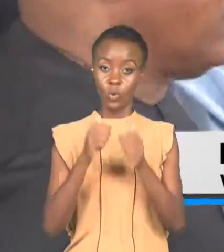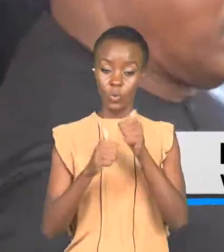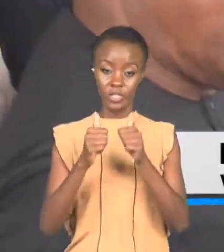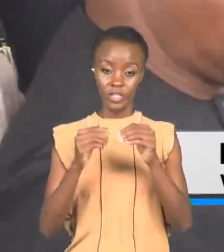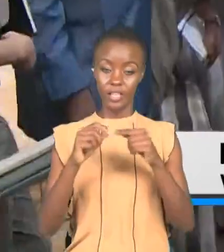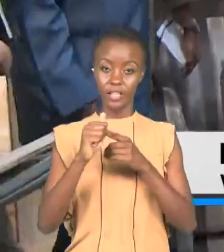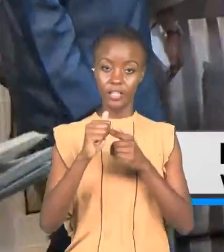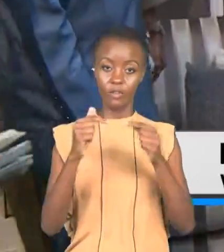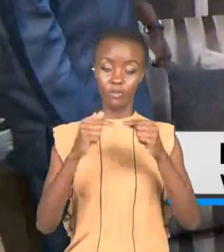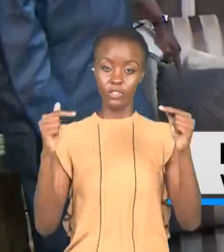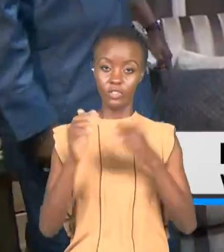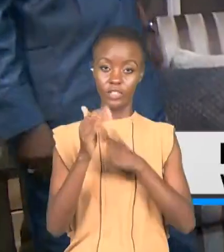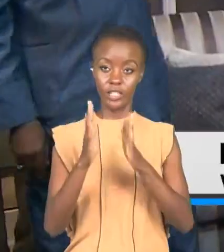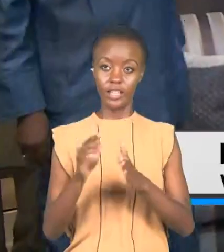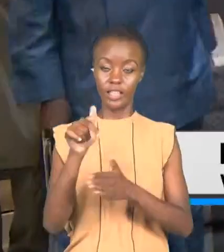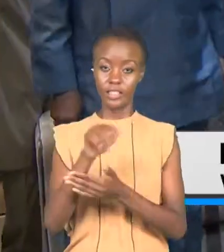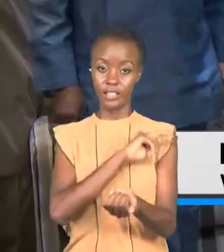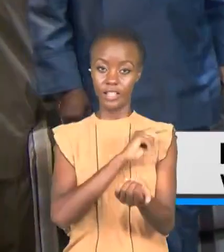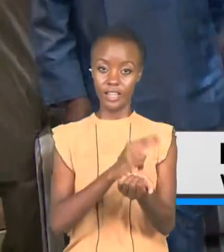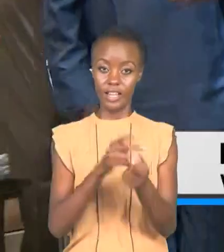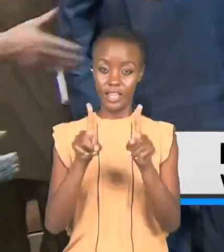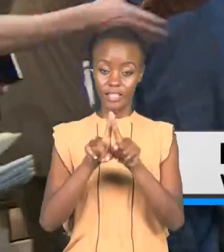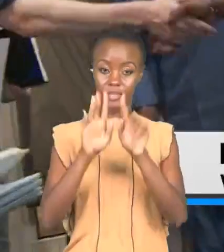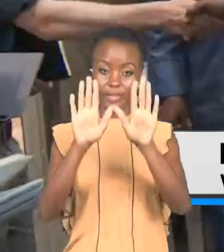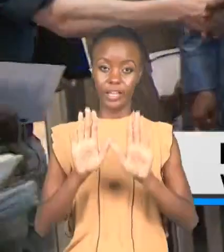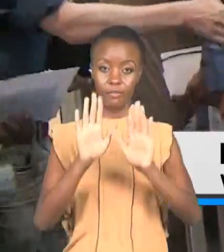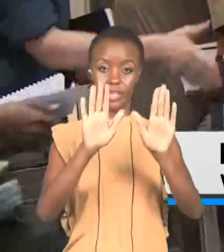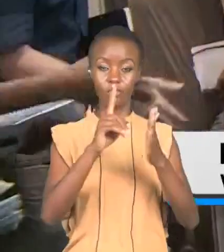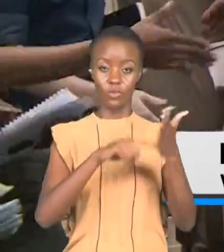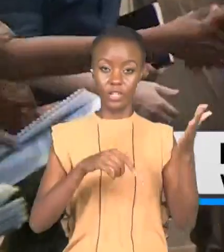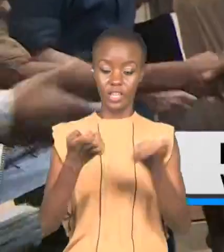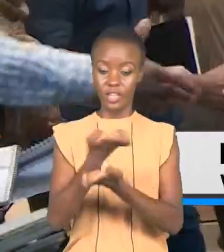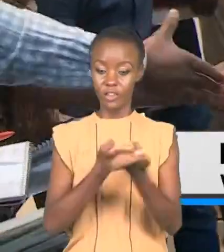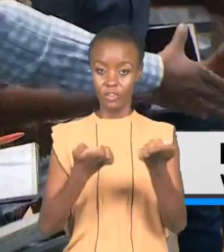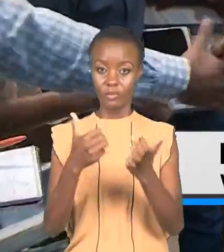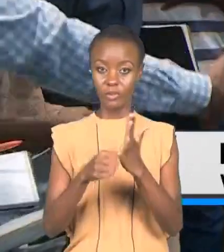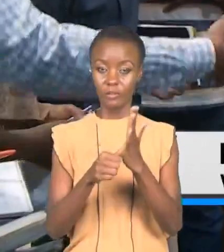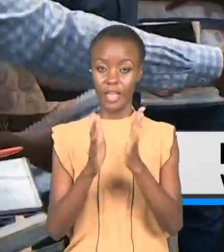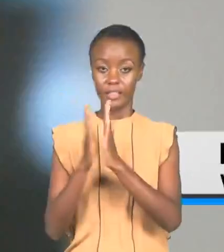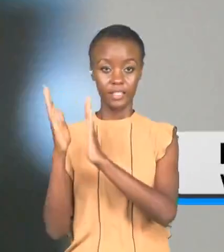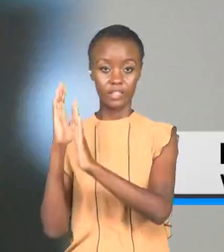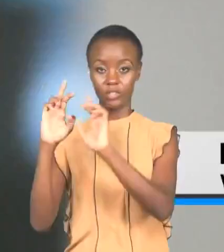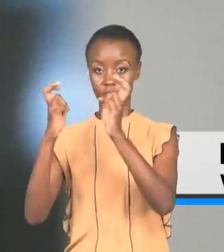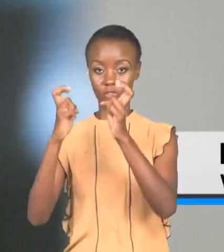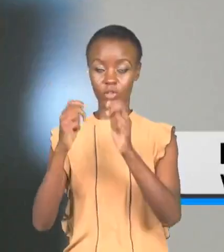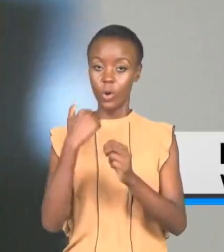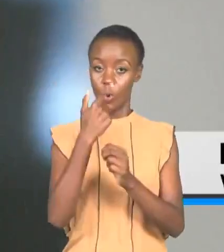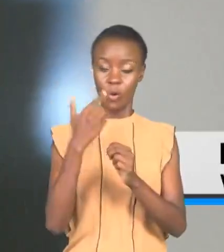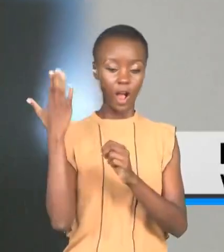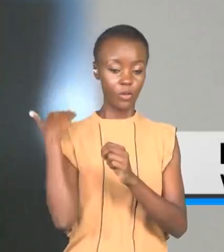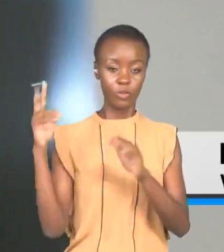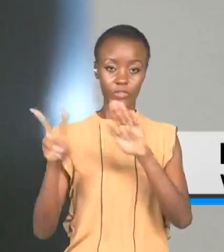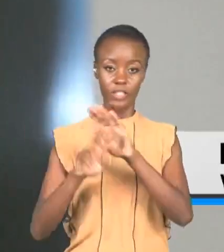Nigeria. His campaign has focused on the nation's economy and security issues, but as a former vice president from 1997